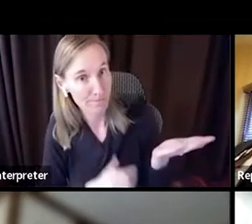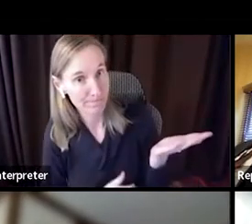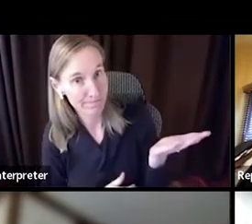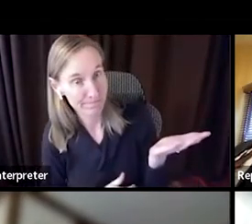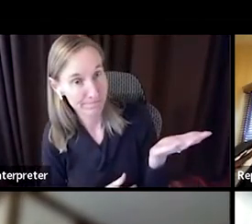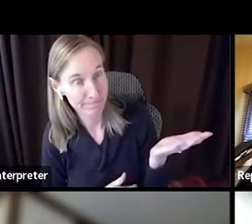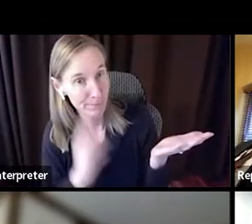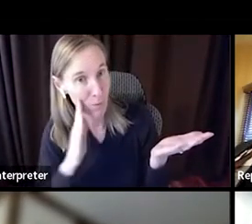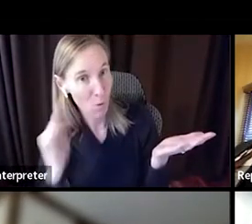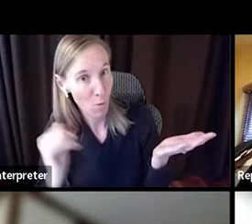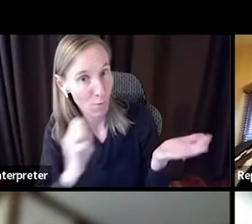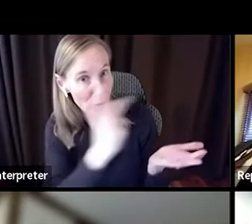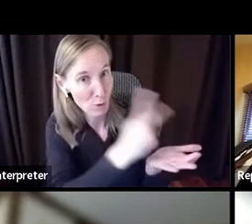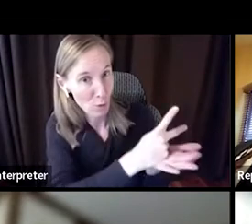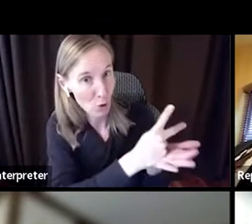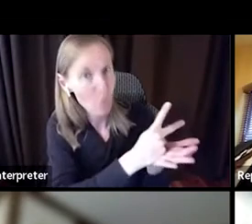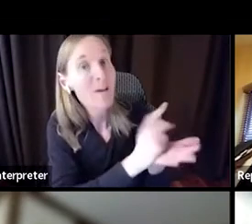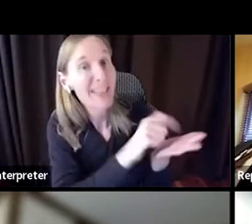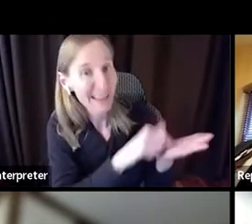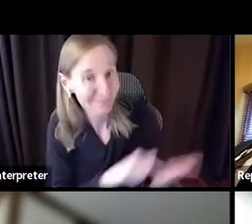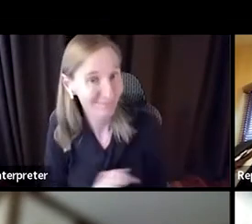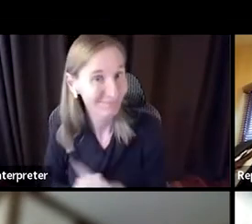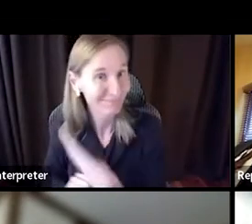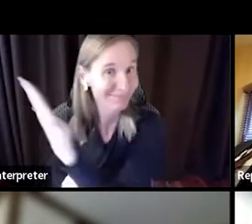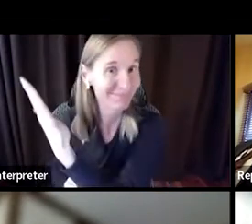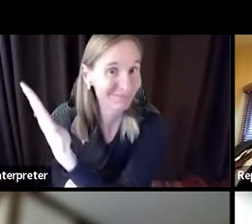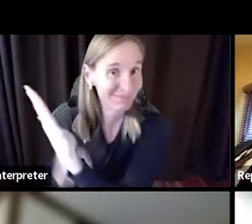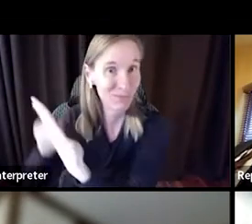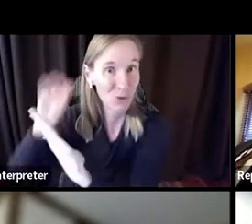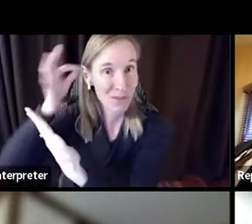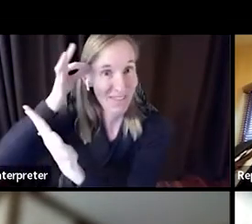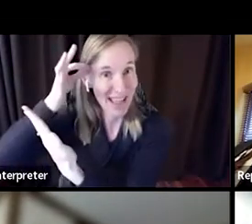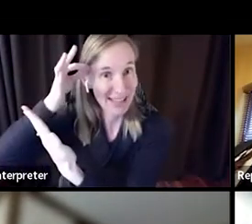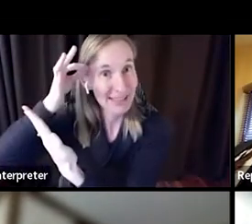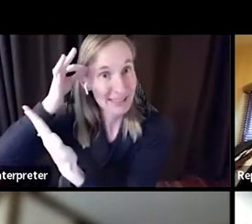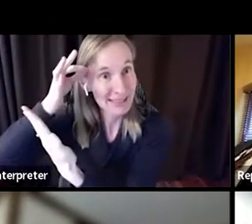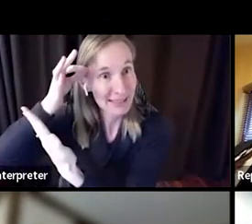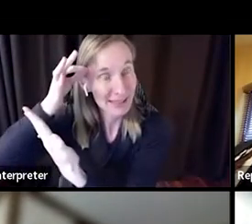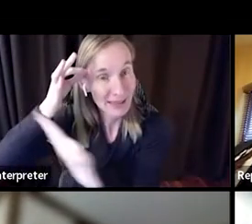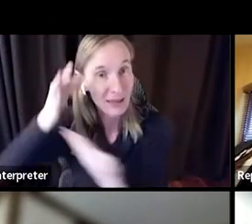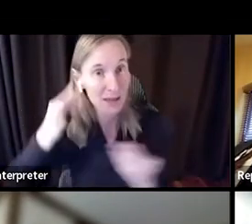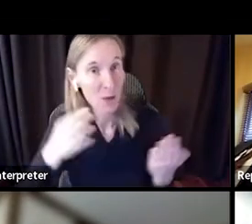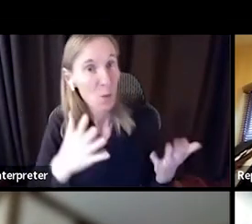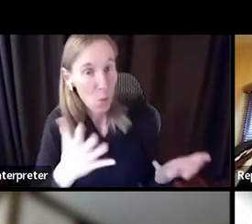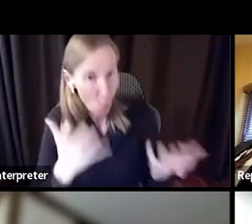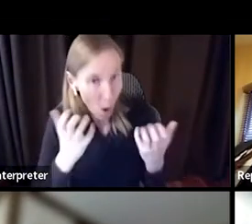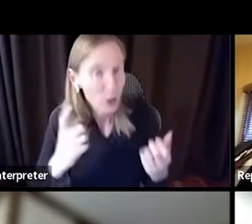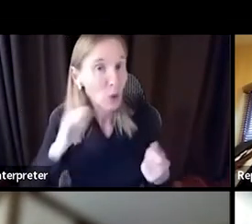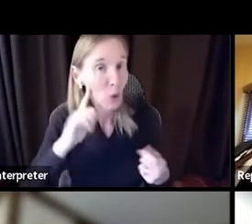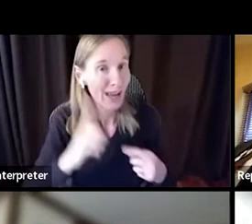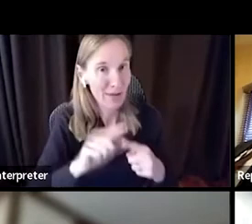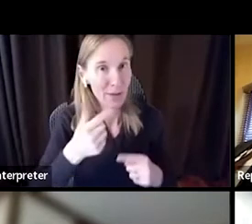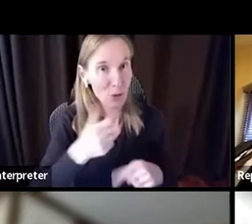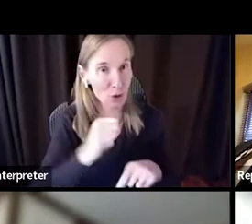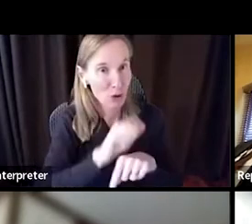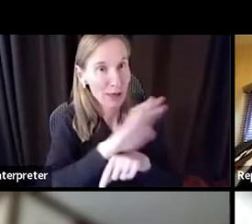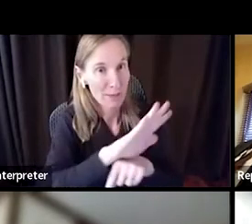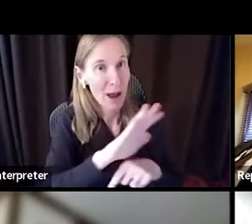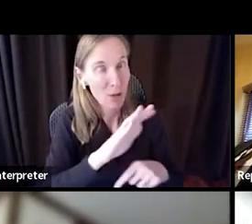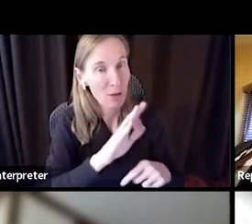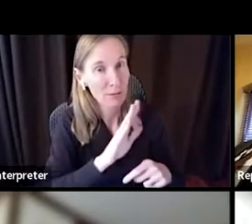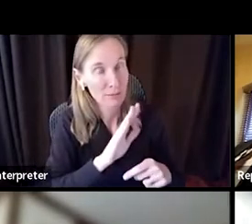hopefully to approve this change, and we'll want to hear from them as well, because they ultimately